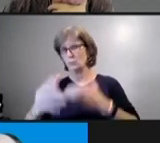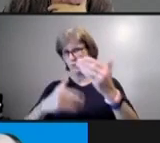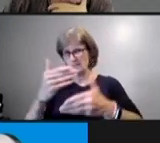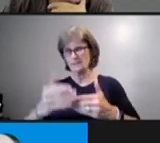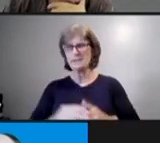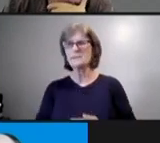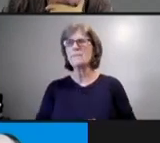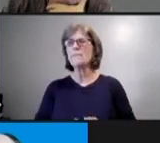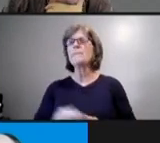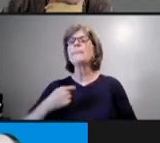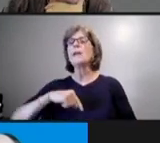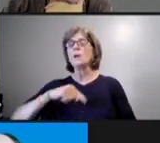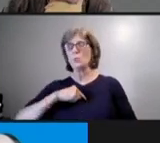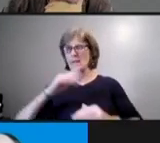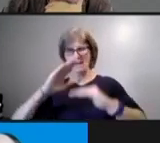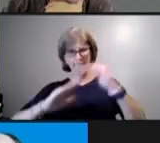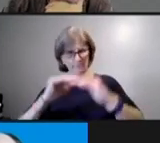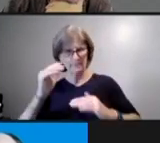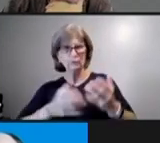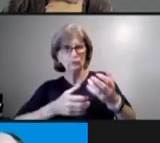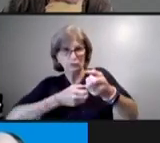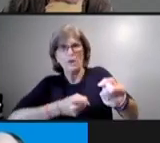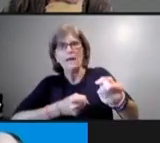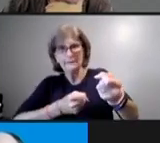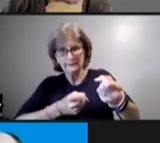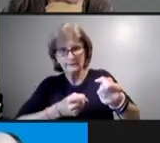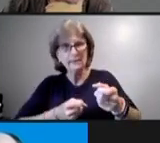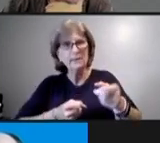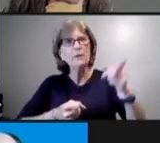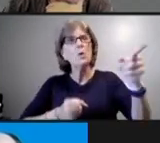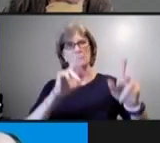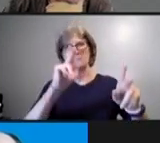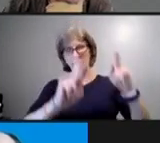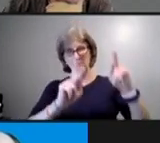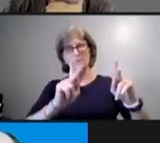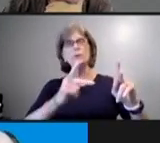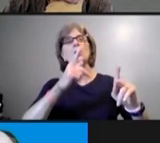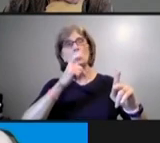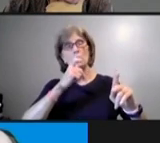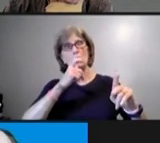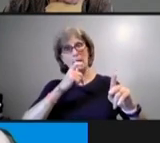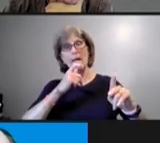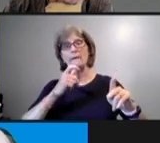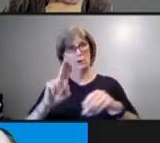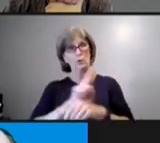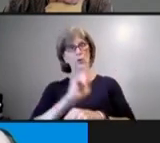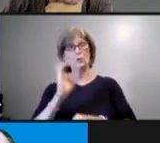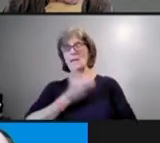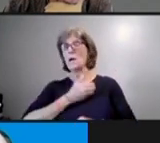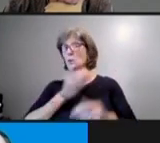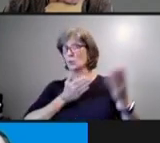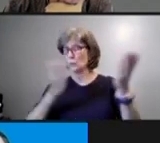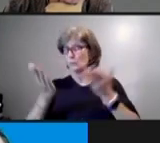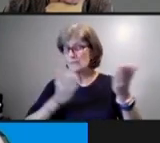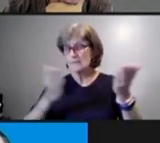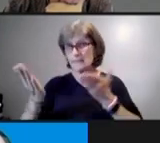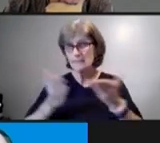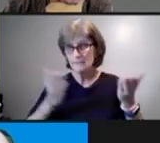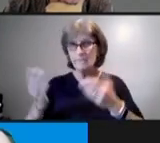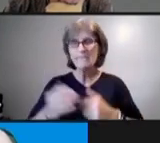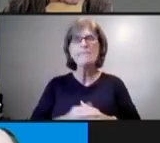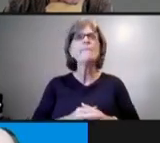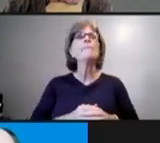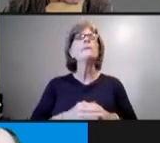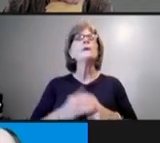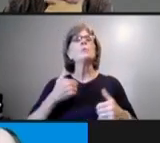have come back to us, who may have received ERAP or Family Eviction Prevention Program money previously. We've built